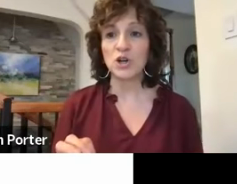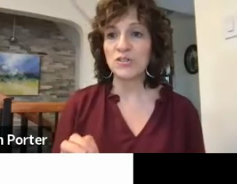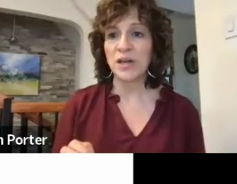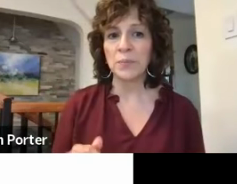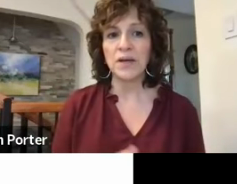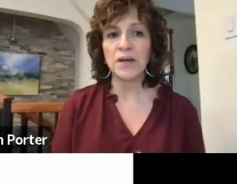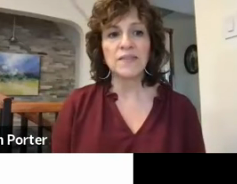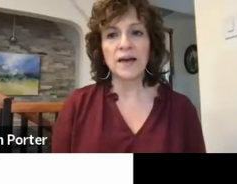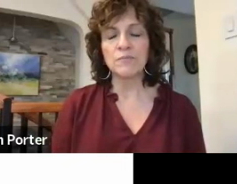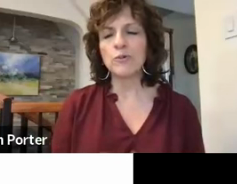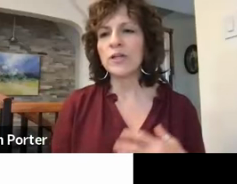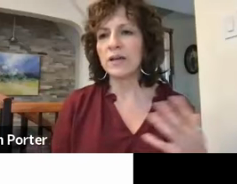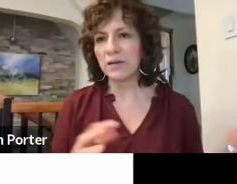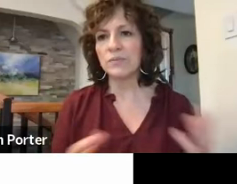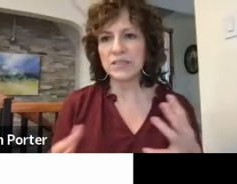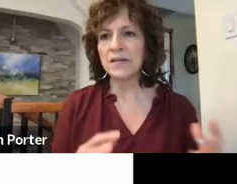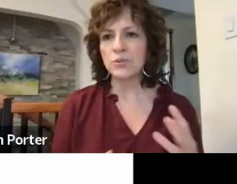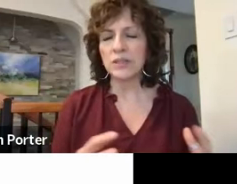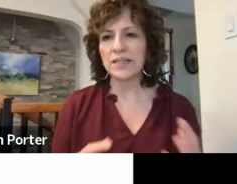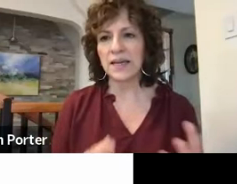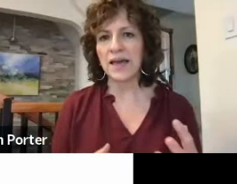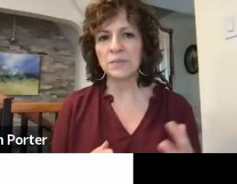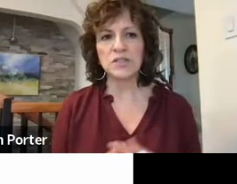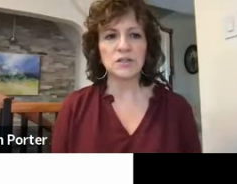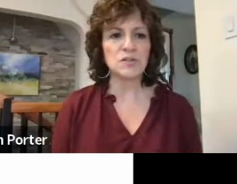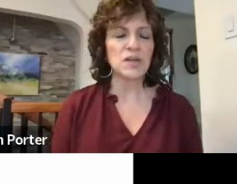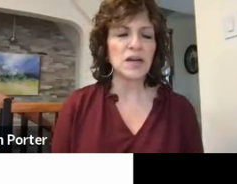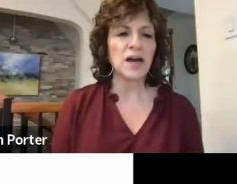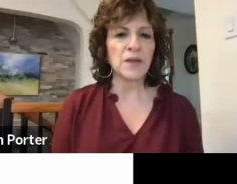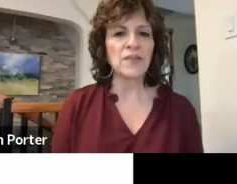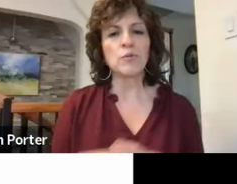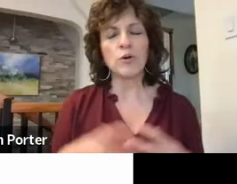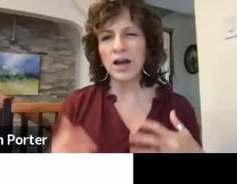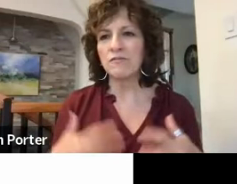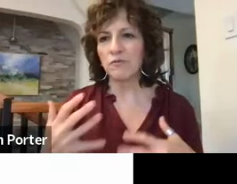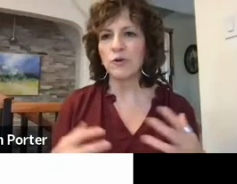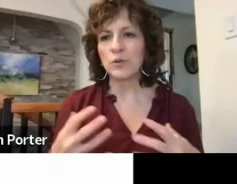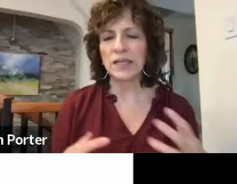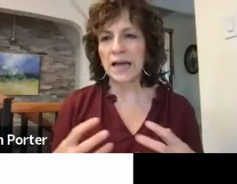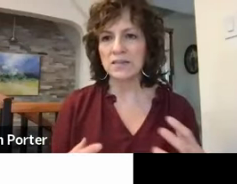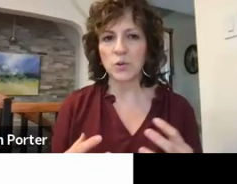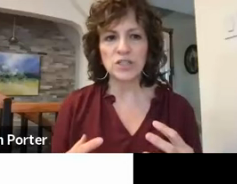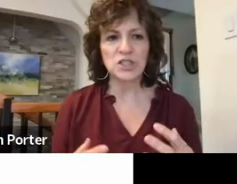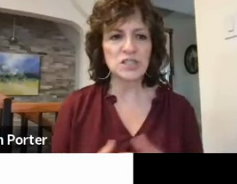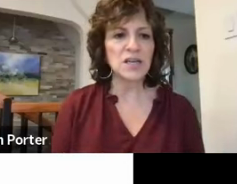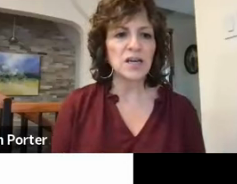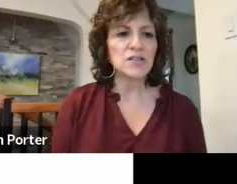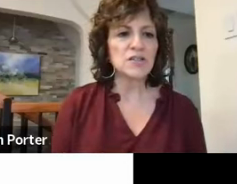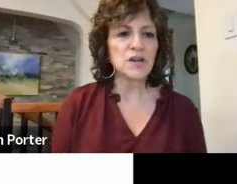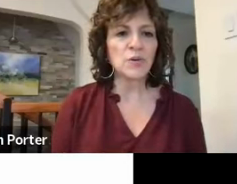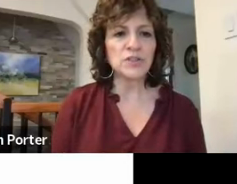I chose some that really tend to relate to cannabis use and that were kind of frequently asked